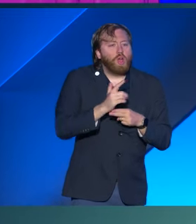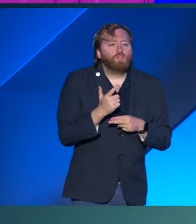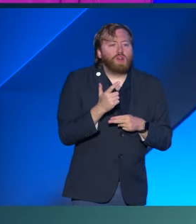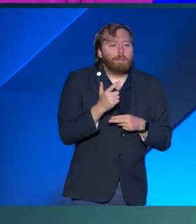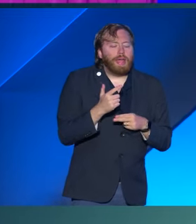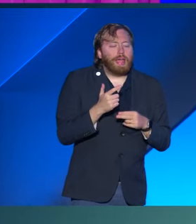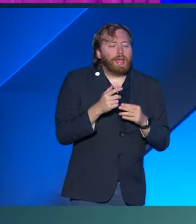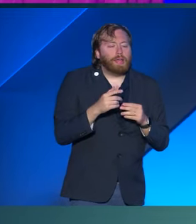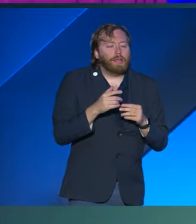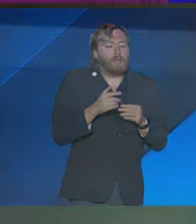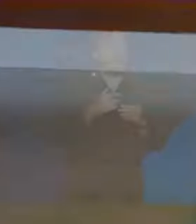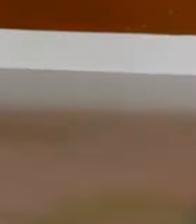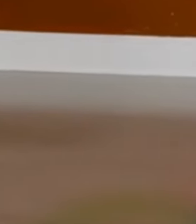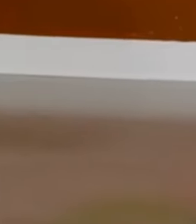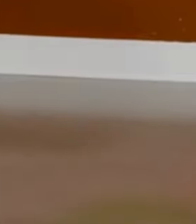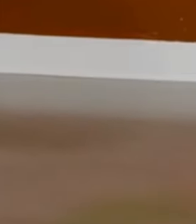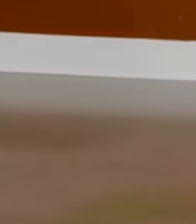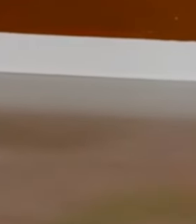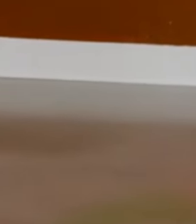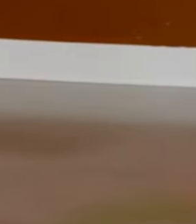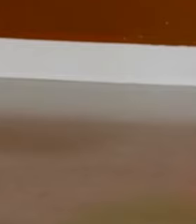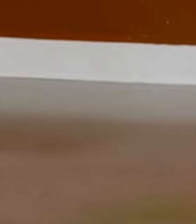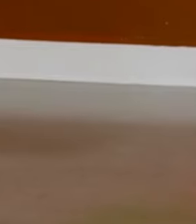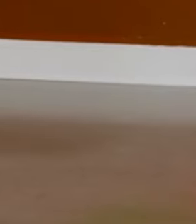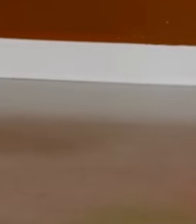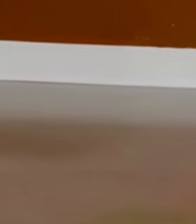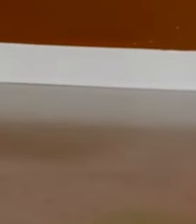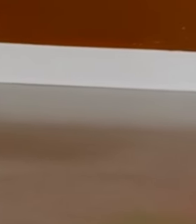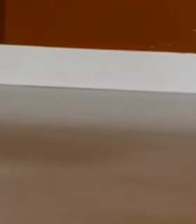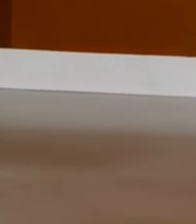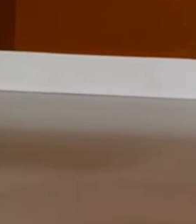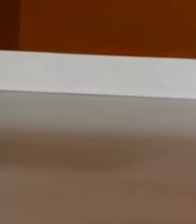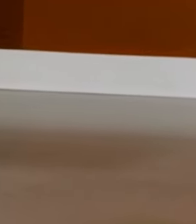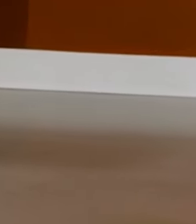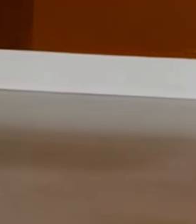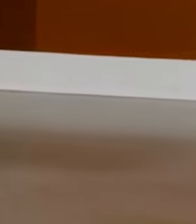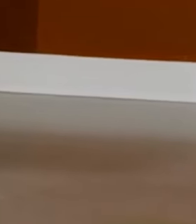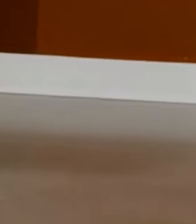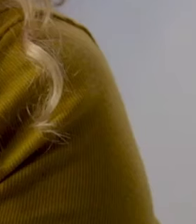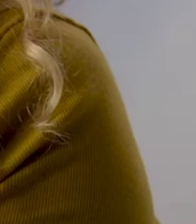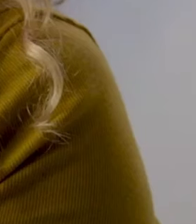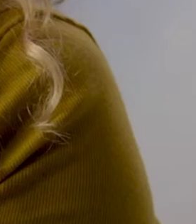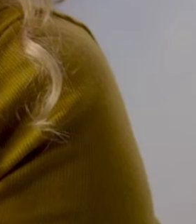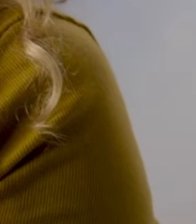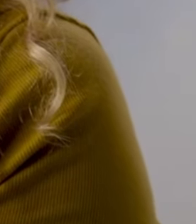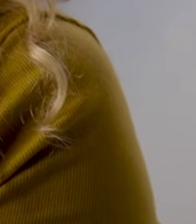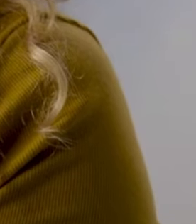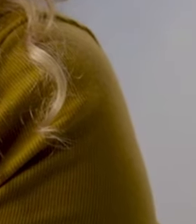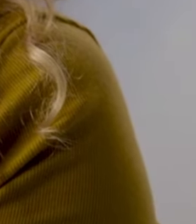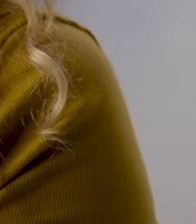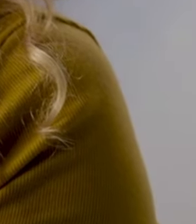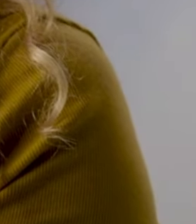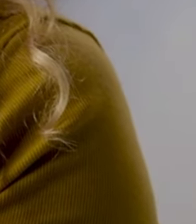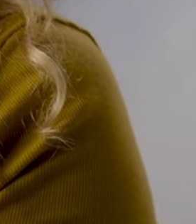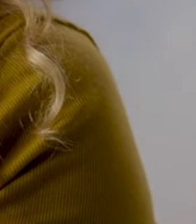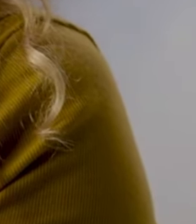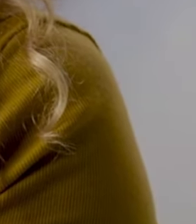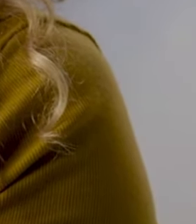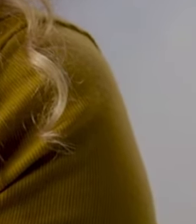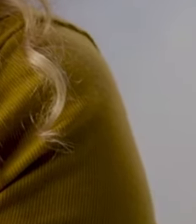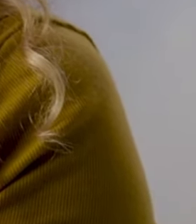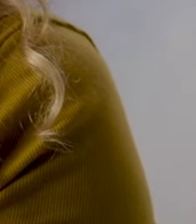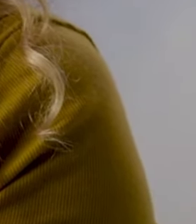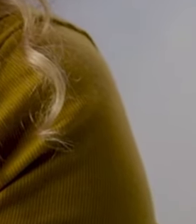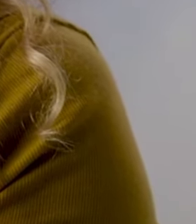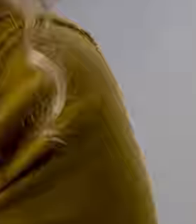promotion. When I got to community college, I just didn't have a good setup for doing